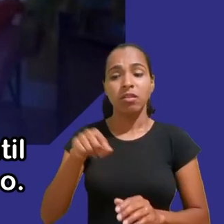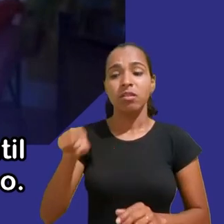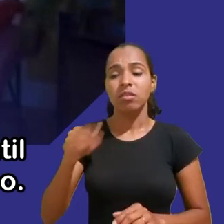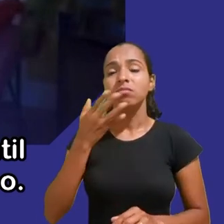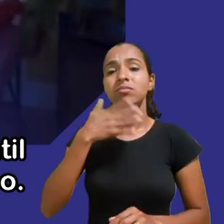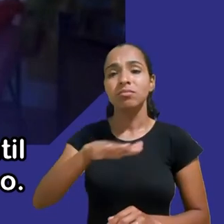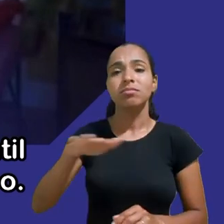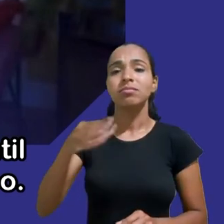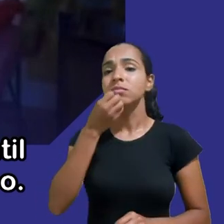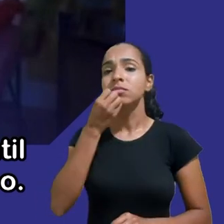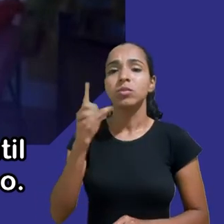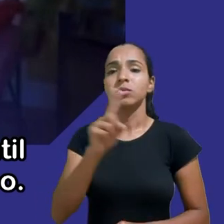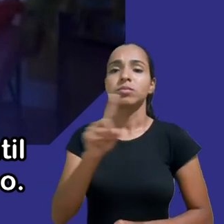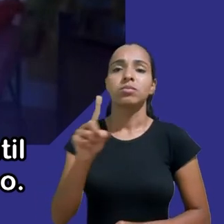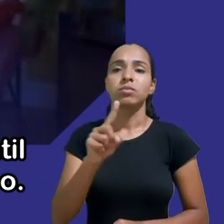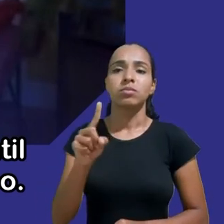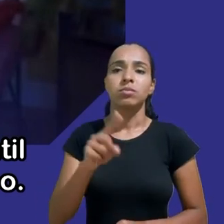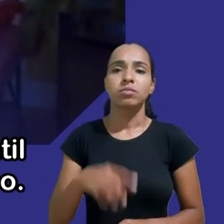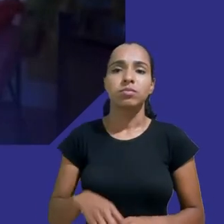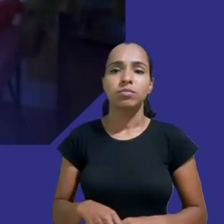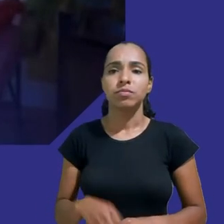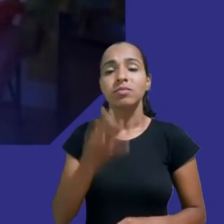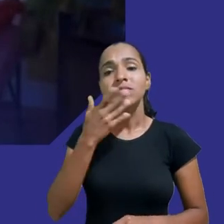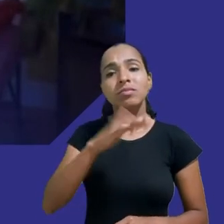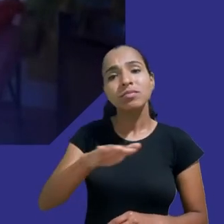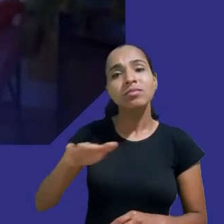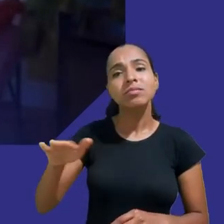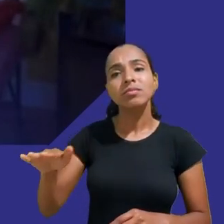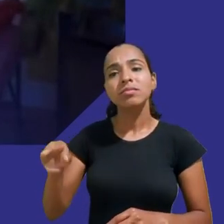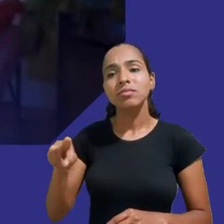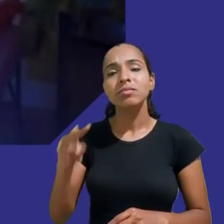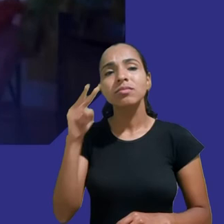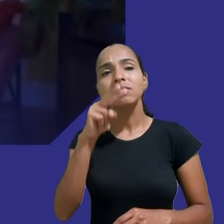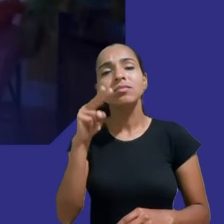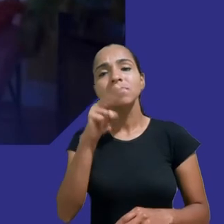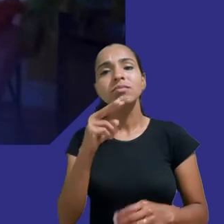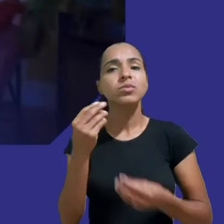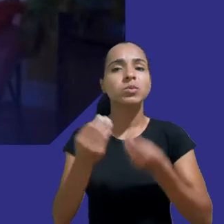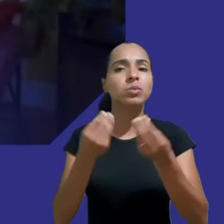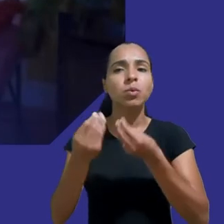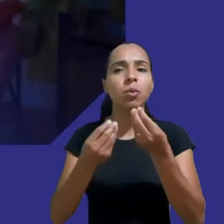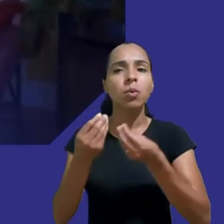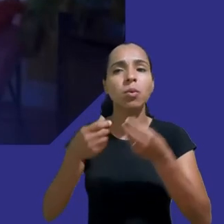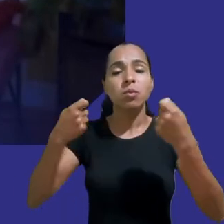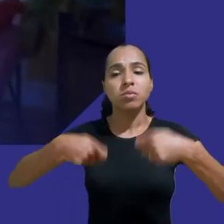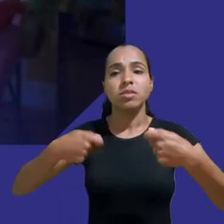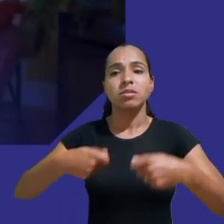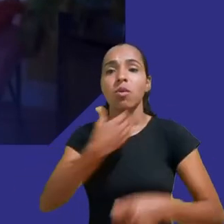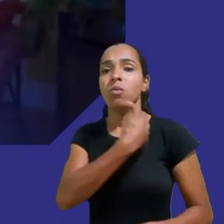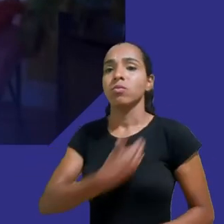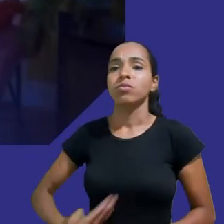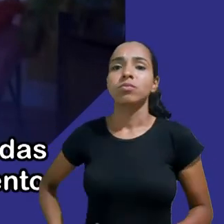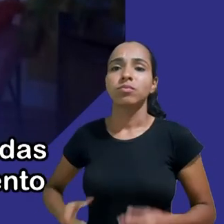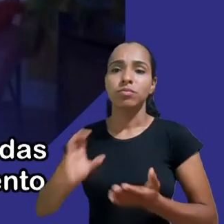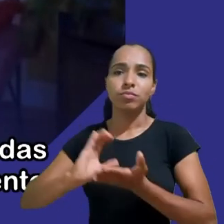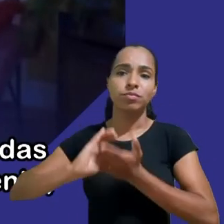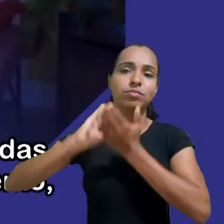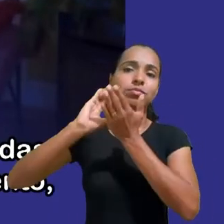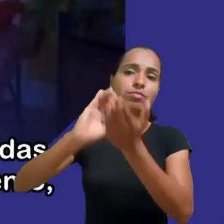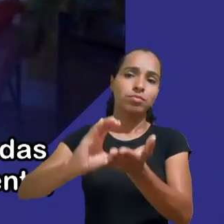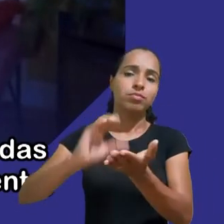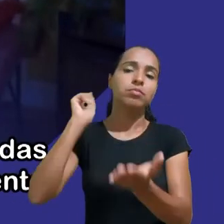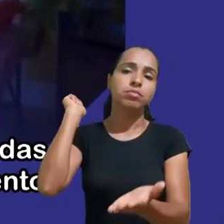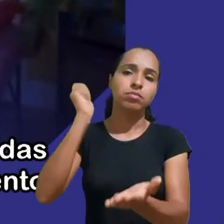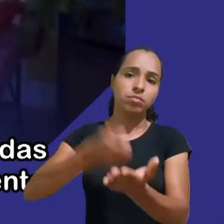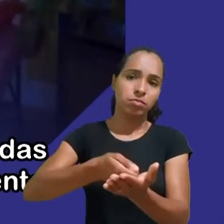public investment in children's media ultimately if we're saying that in the 21st century children need